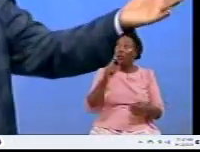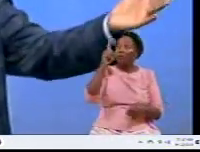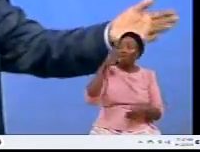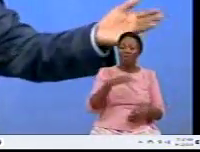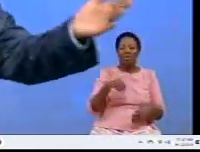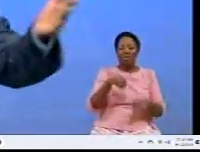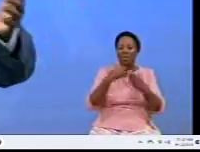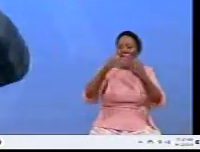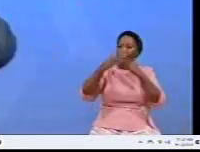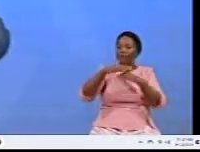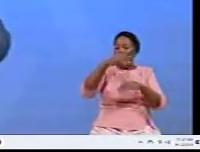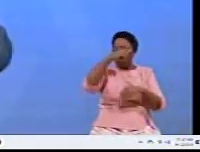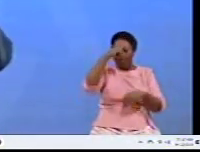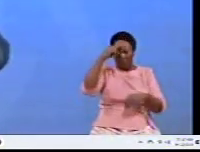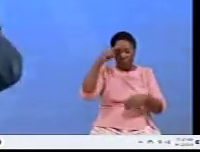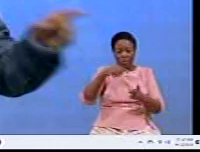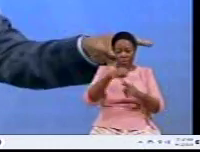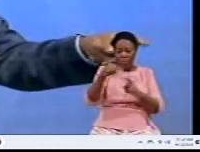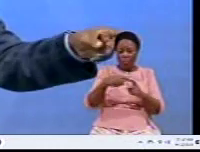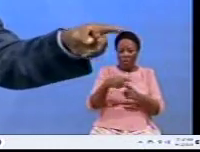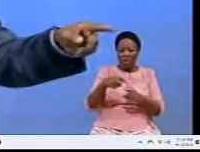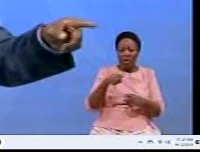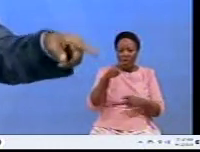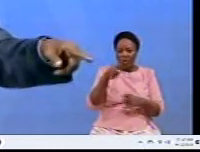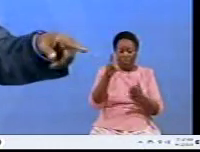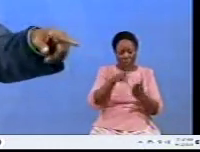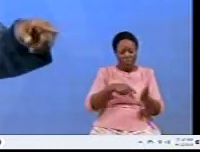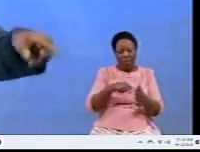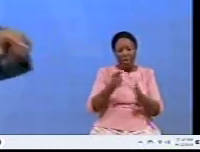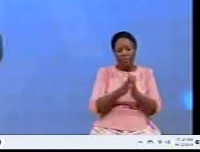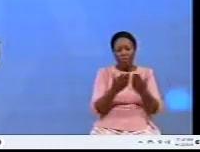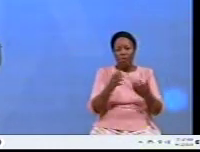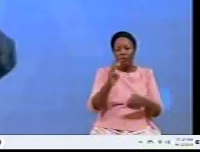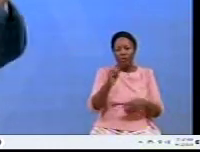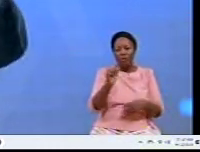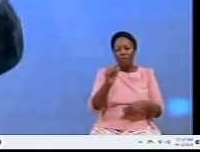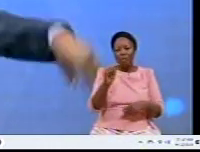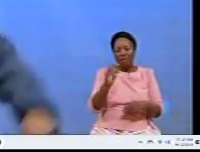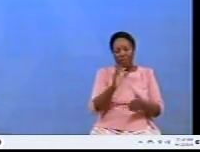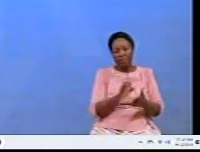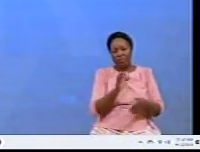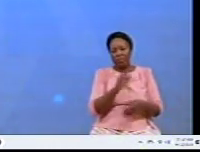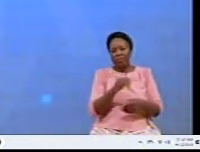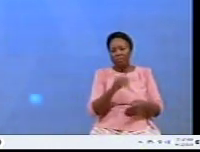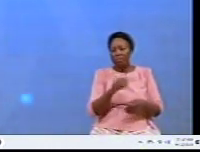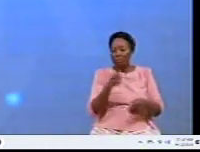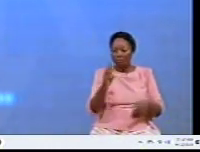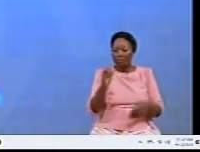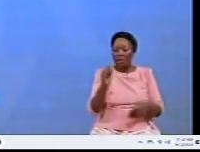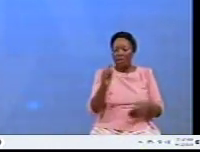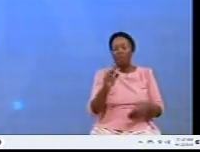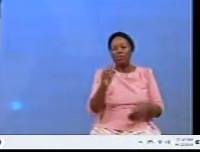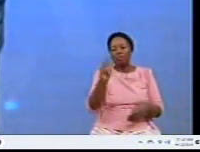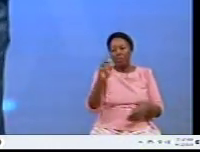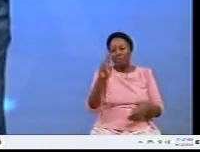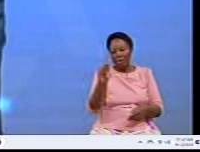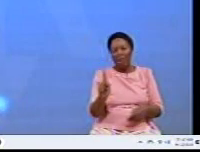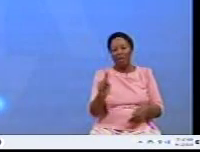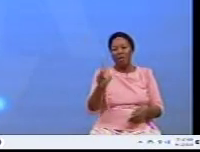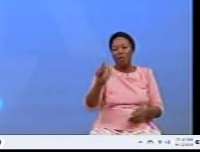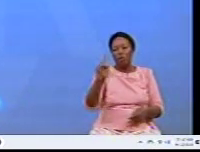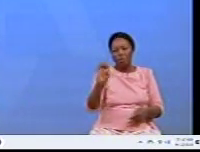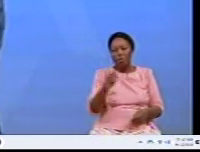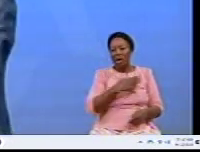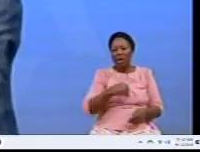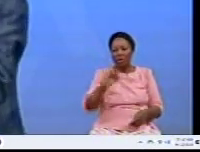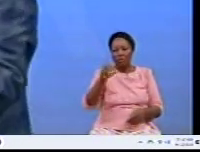because when you read Matthew, Mark, Luke, and John, he was on the earth and he made